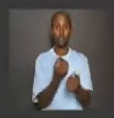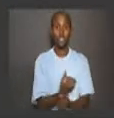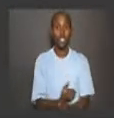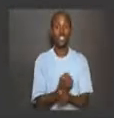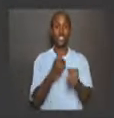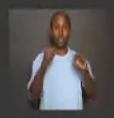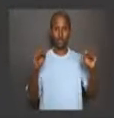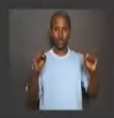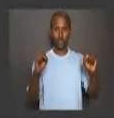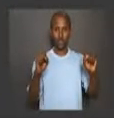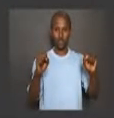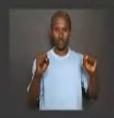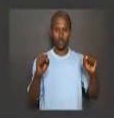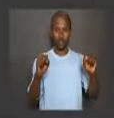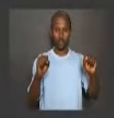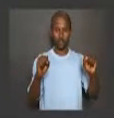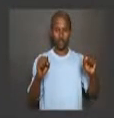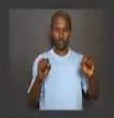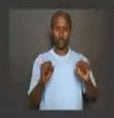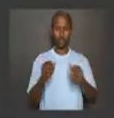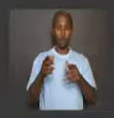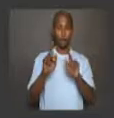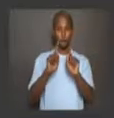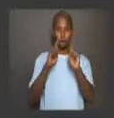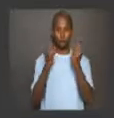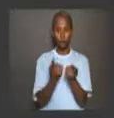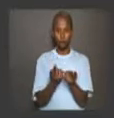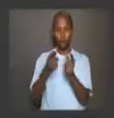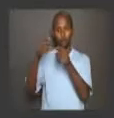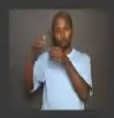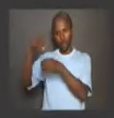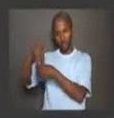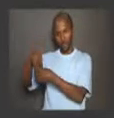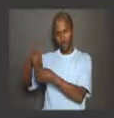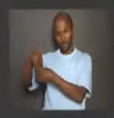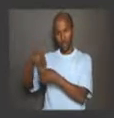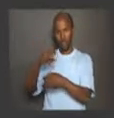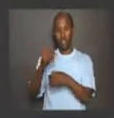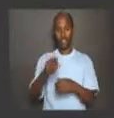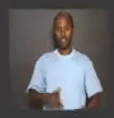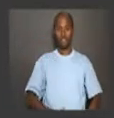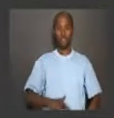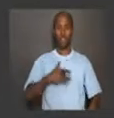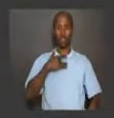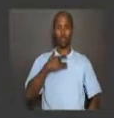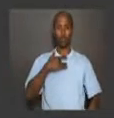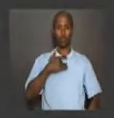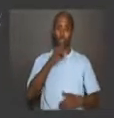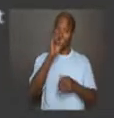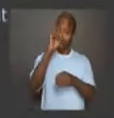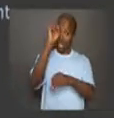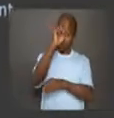security, a sense of belonging, and a feeling of